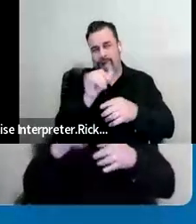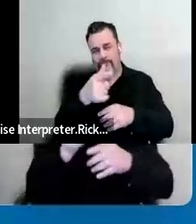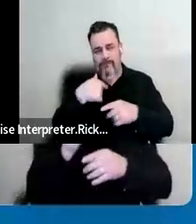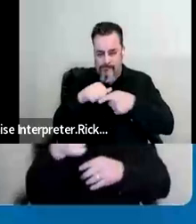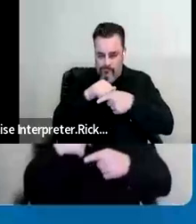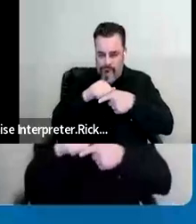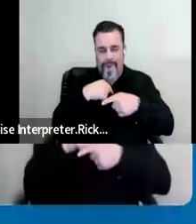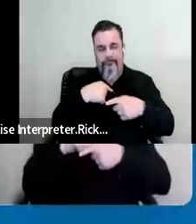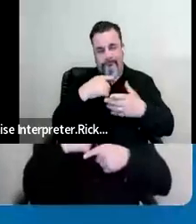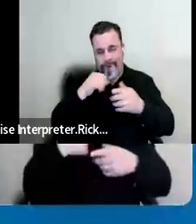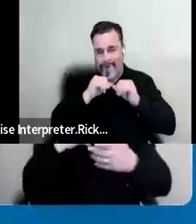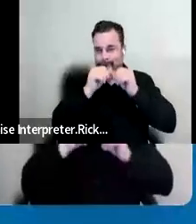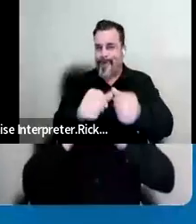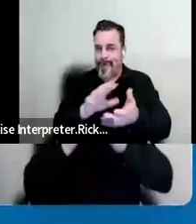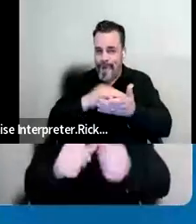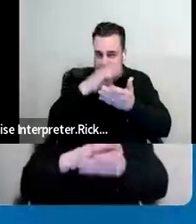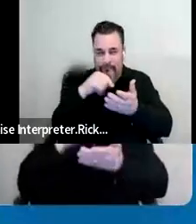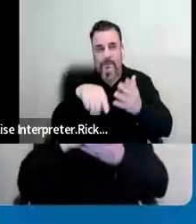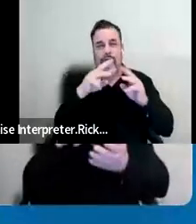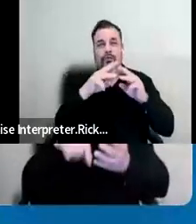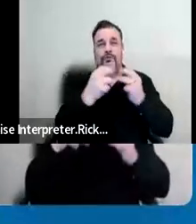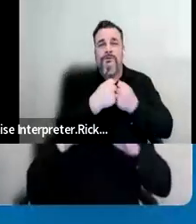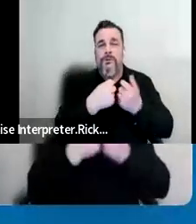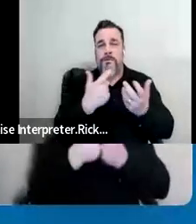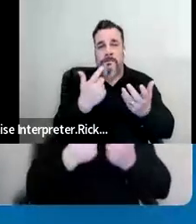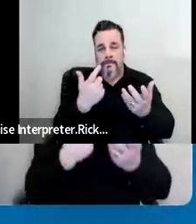learning. This workshop is not